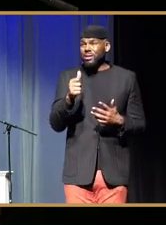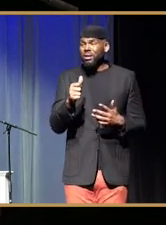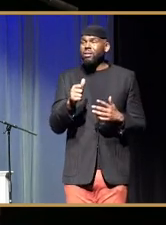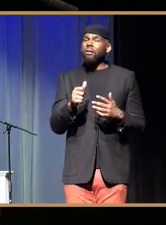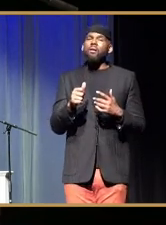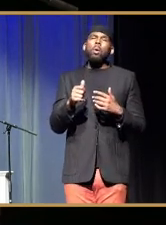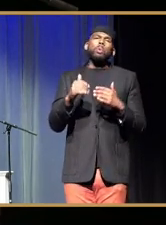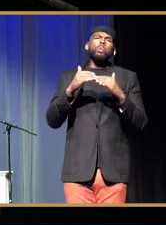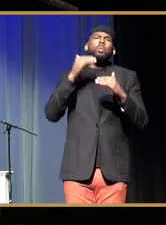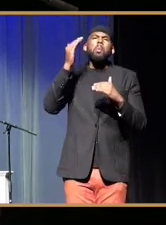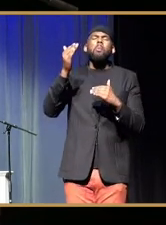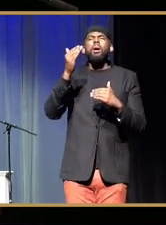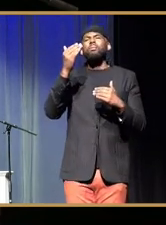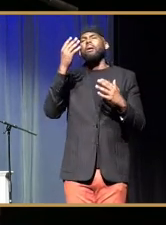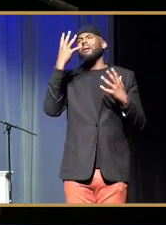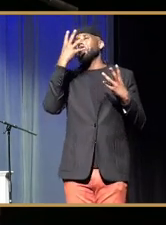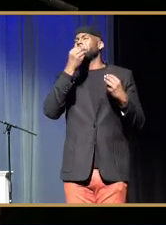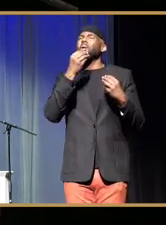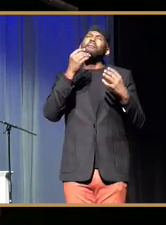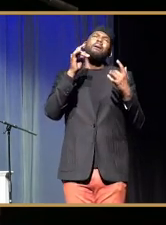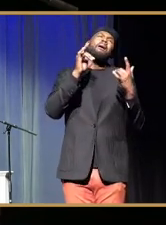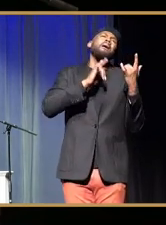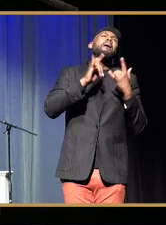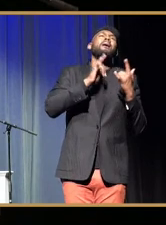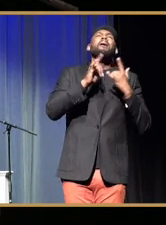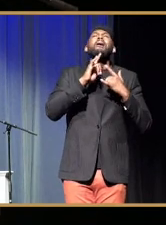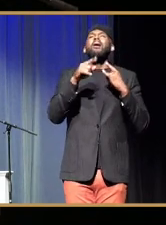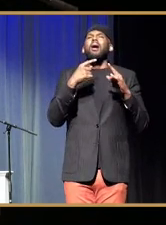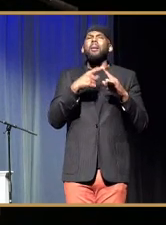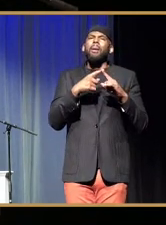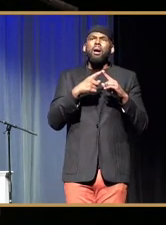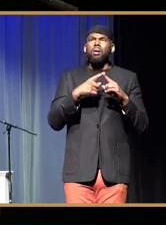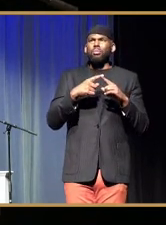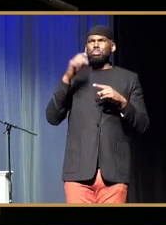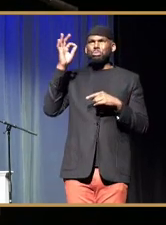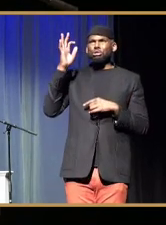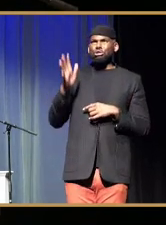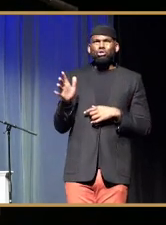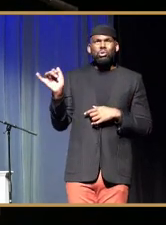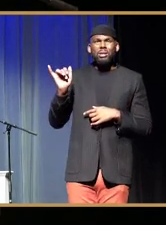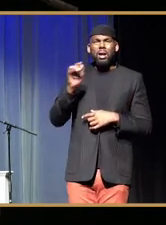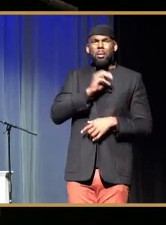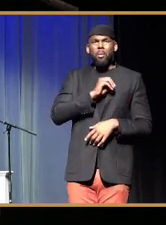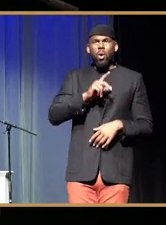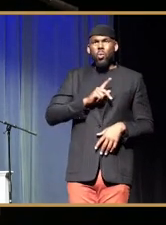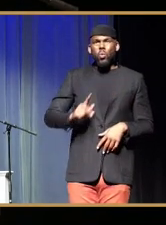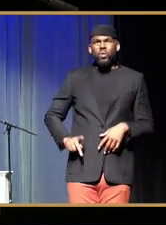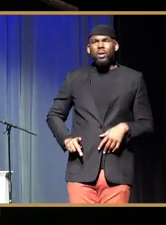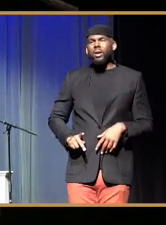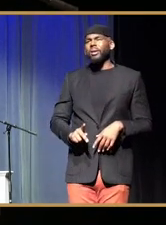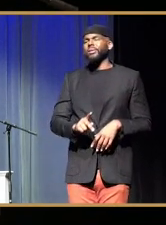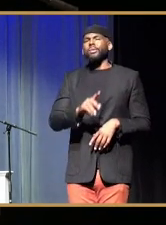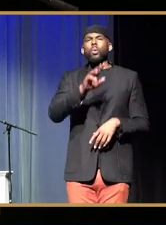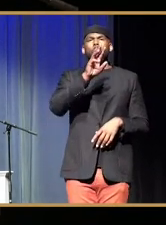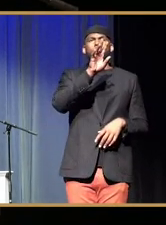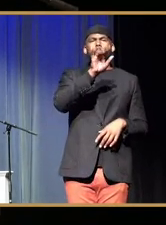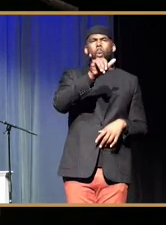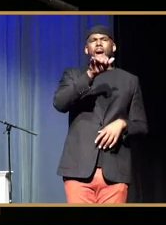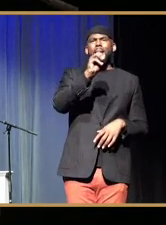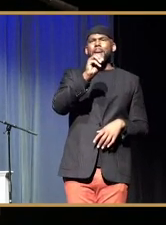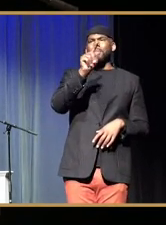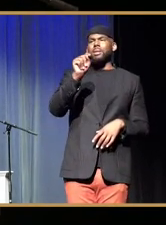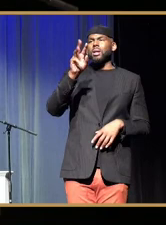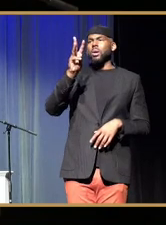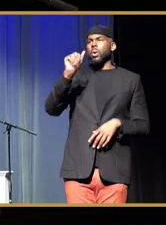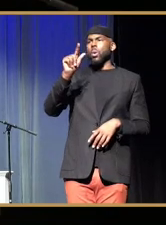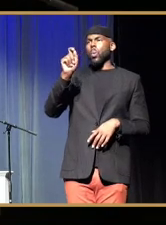overly romanticize the public receptivity of preachers like King, Wyatt T. Walker, Prathia